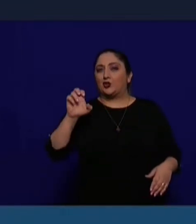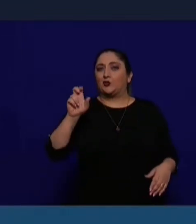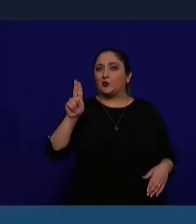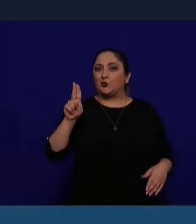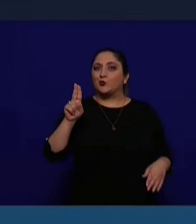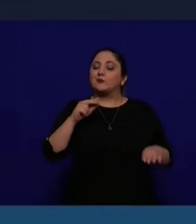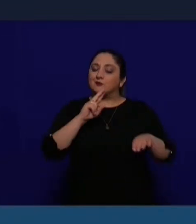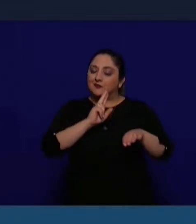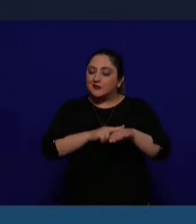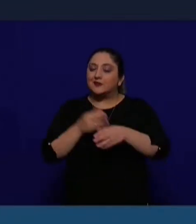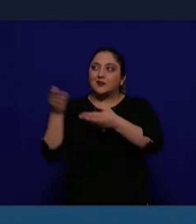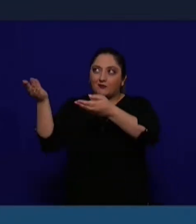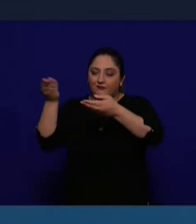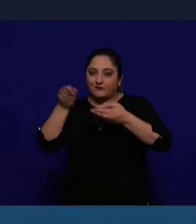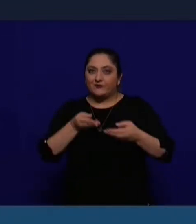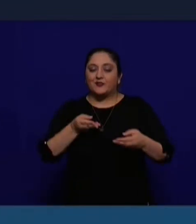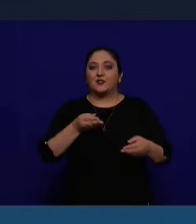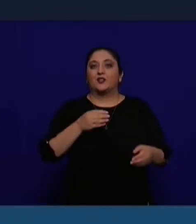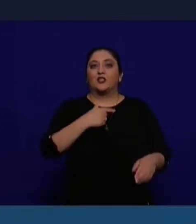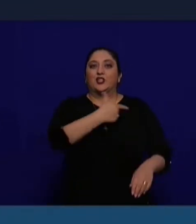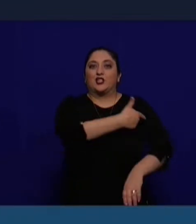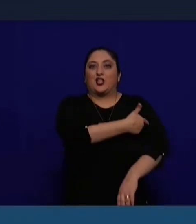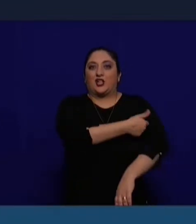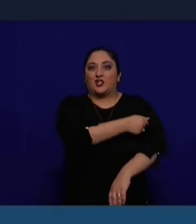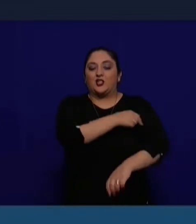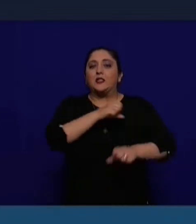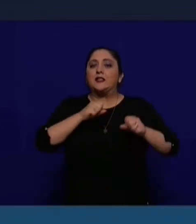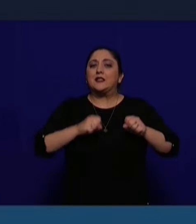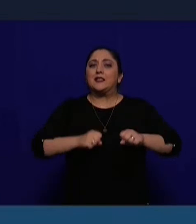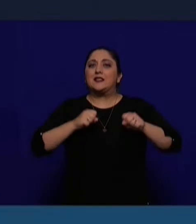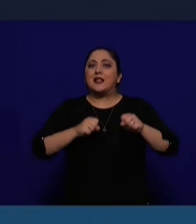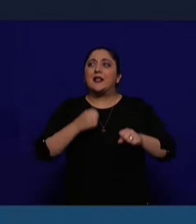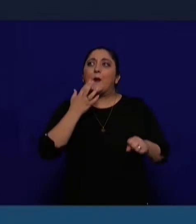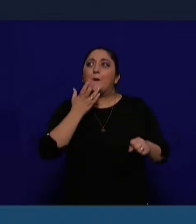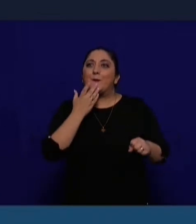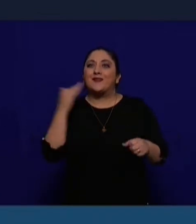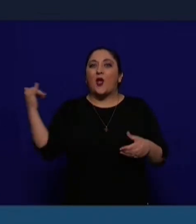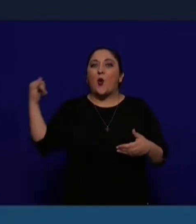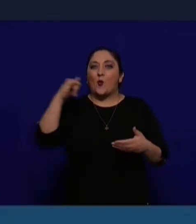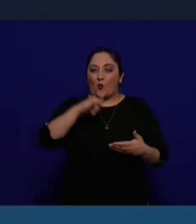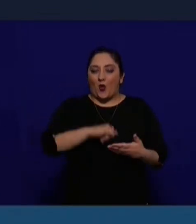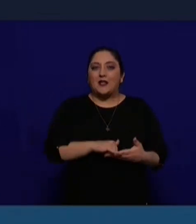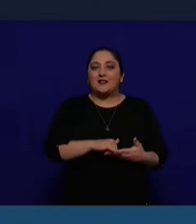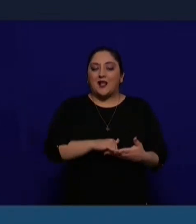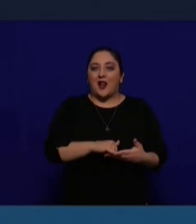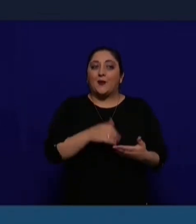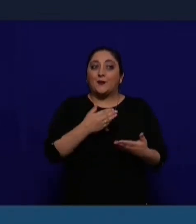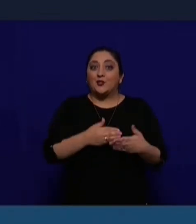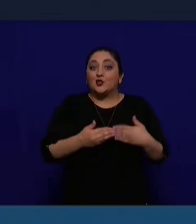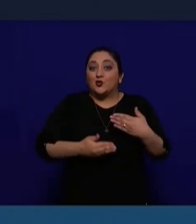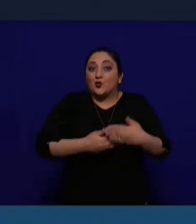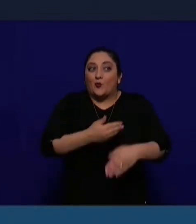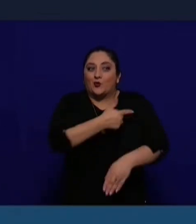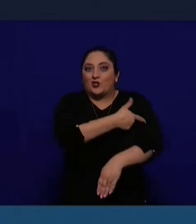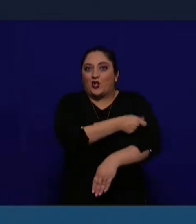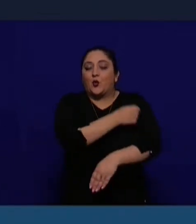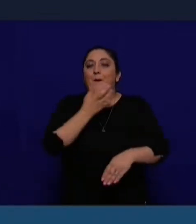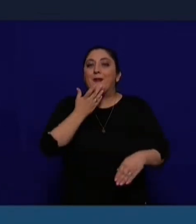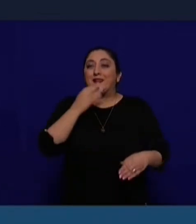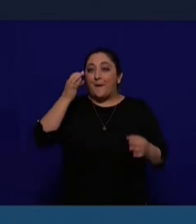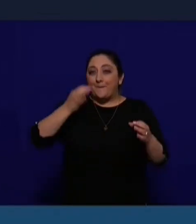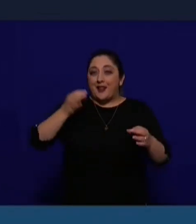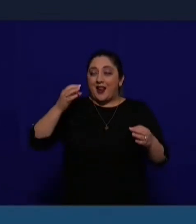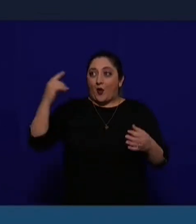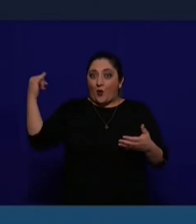għandha agreement b'din il-vaccine u qegħdin nistennew biex naraw meta tkun ħadd tiġi din il-vaccine kif tasal iżgħat din tkun qiegħda